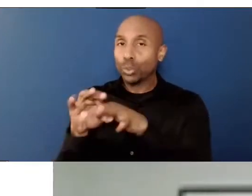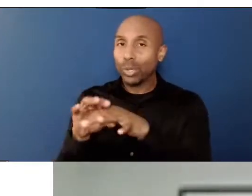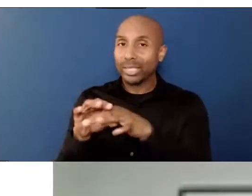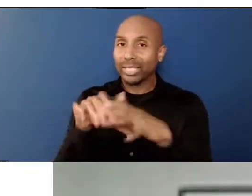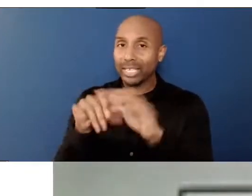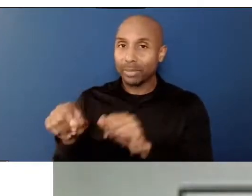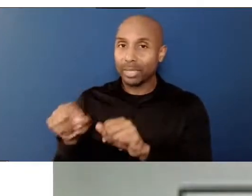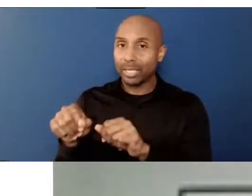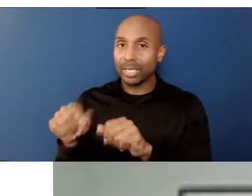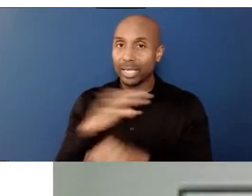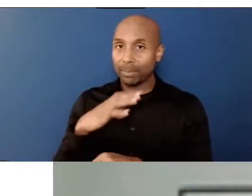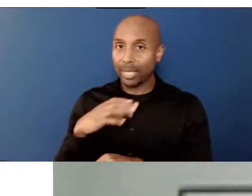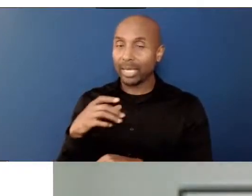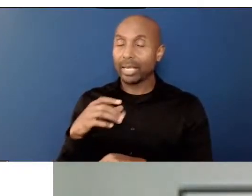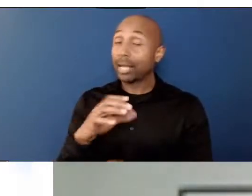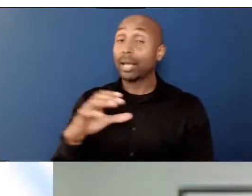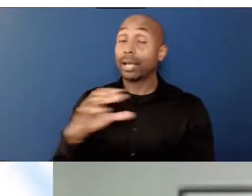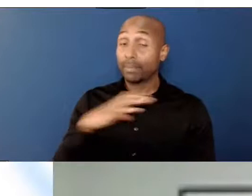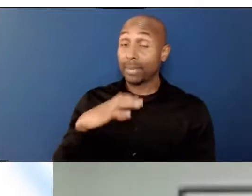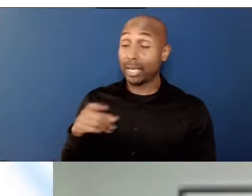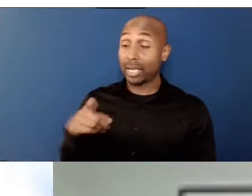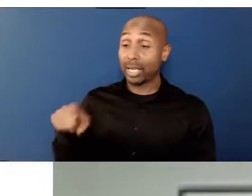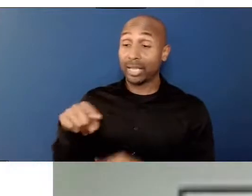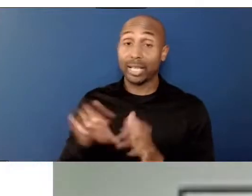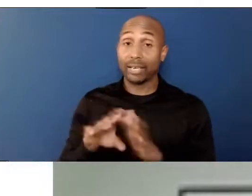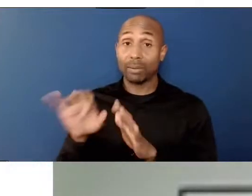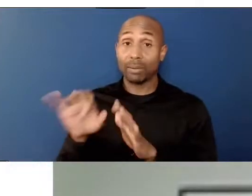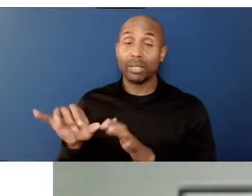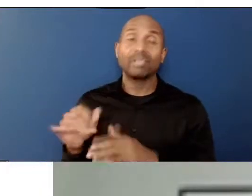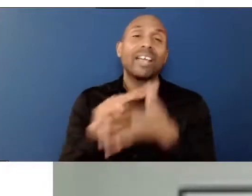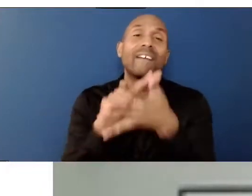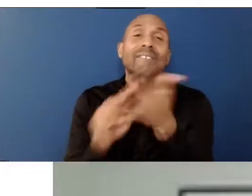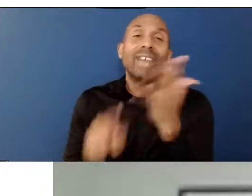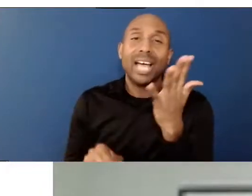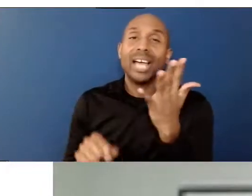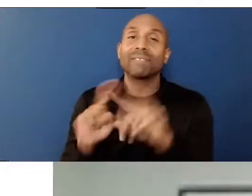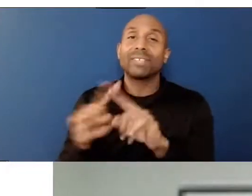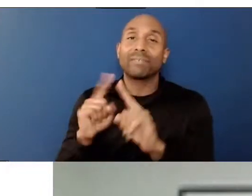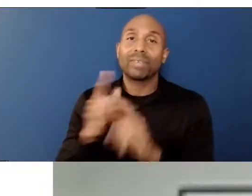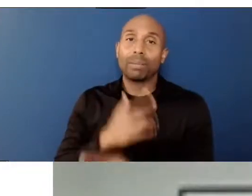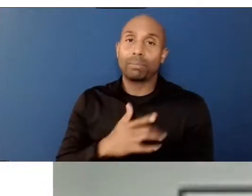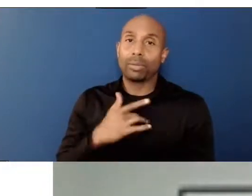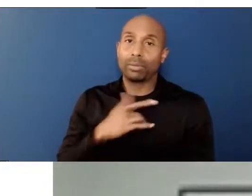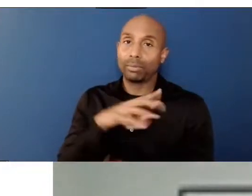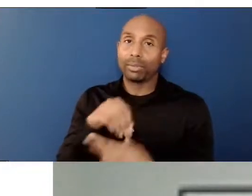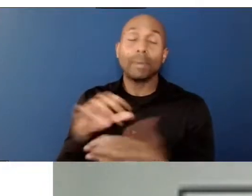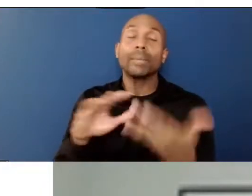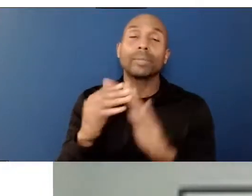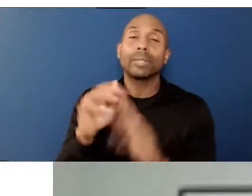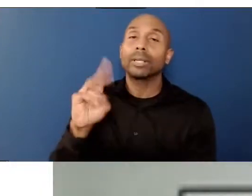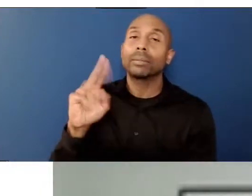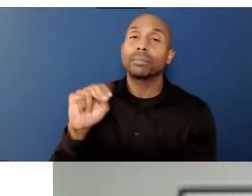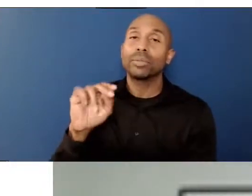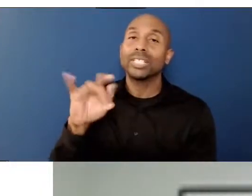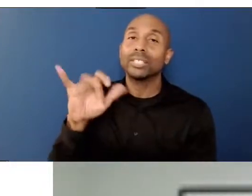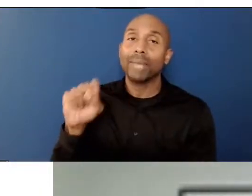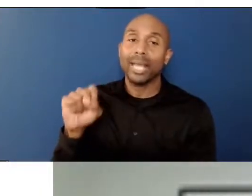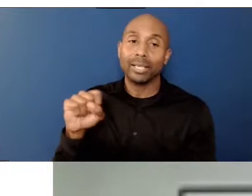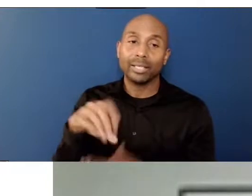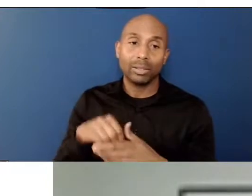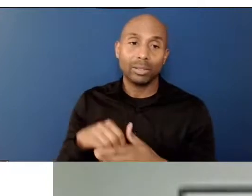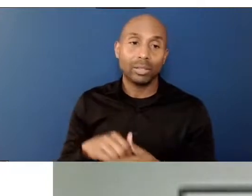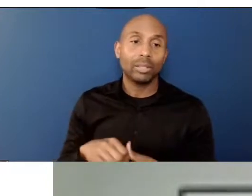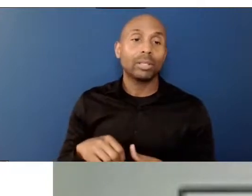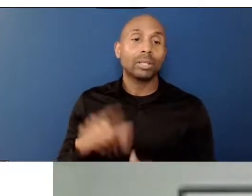different municipalities. So I'm referring to my notes here just so I don't mix them up, but it's the town of Lunenburg partnered with